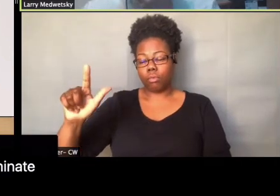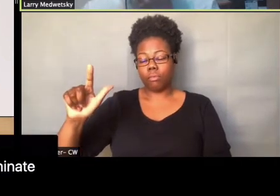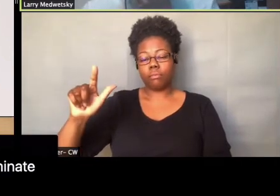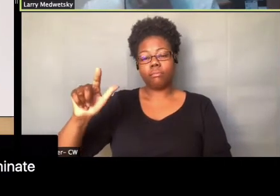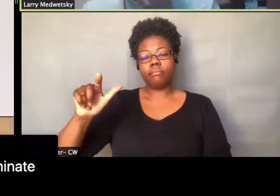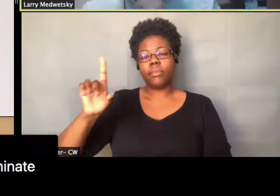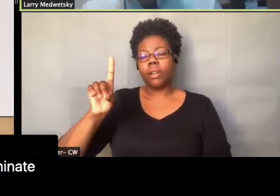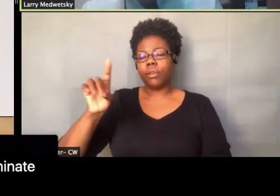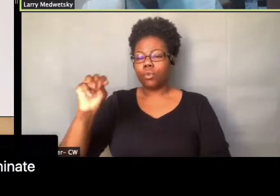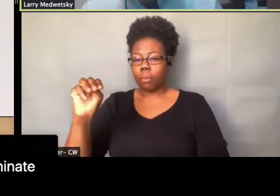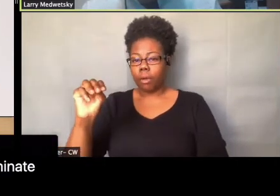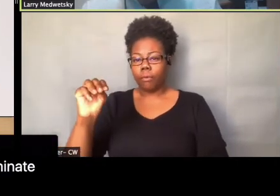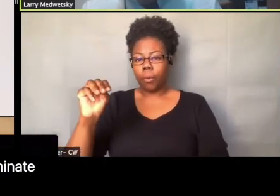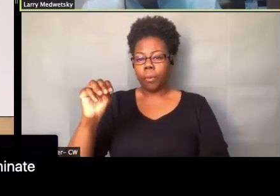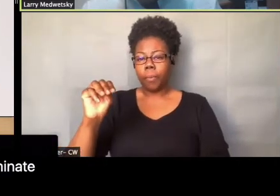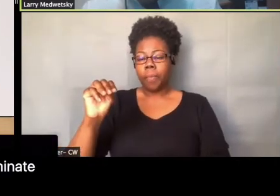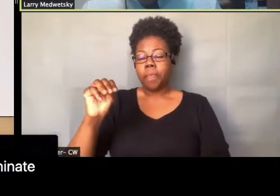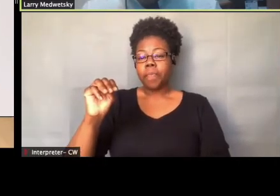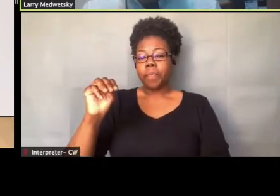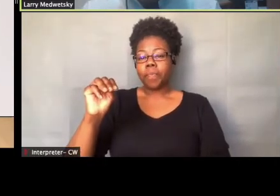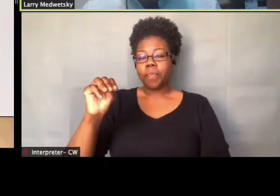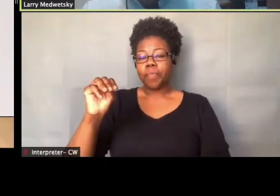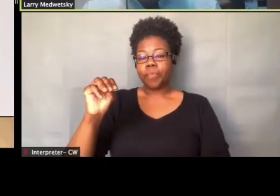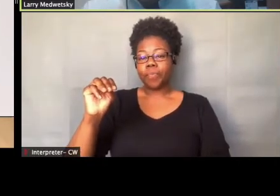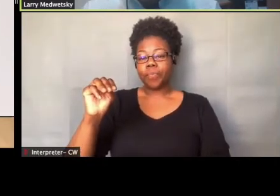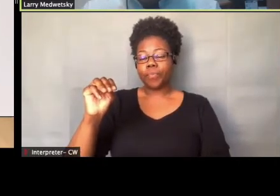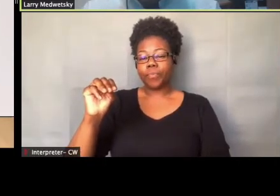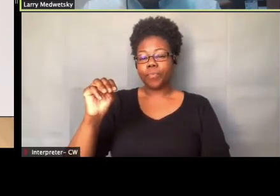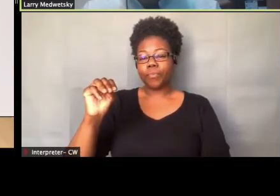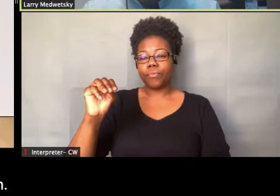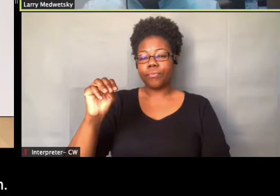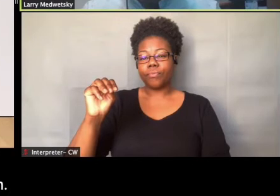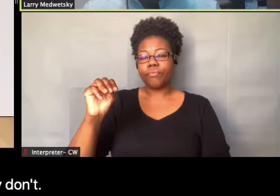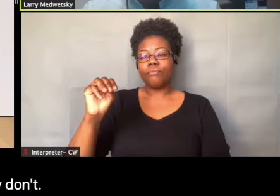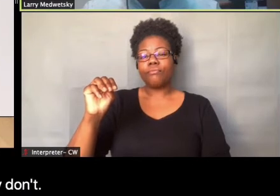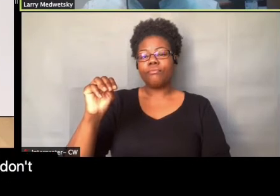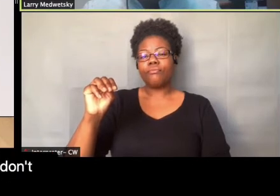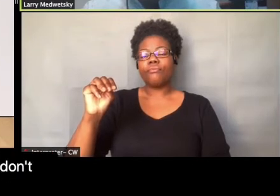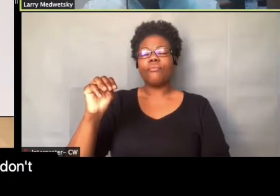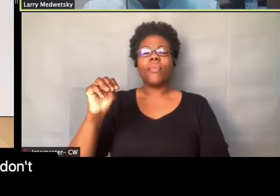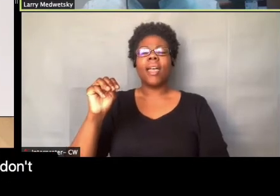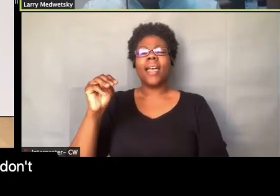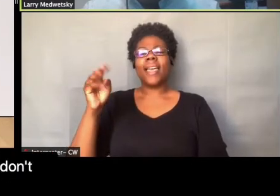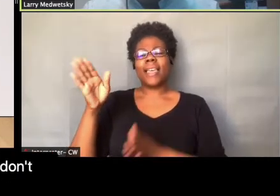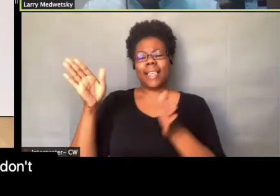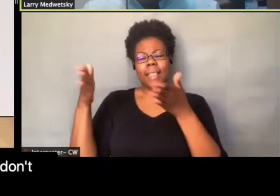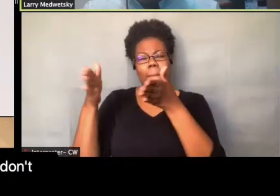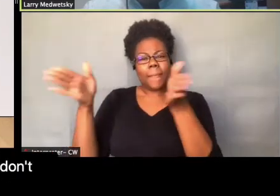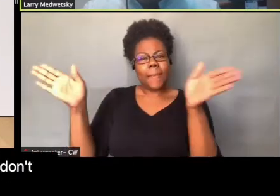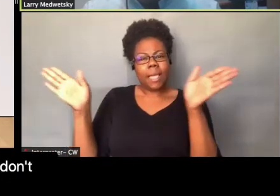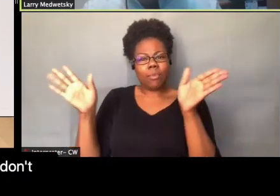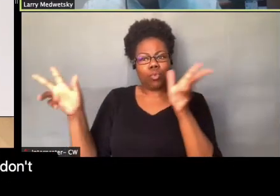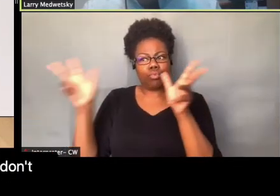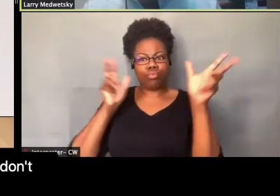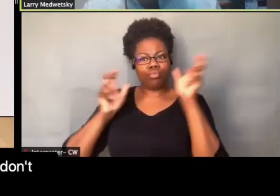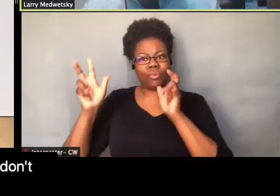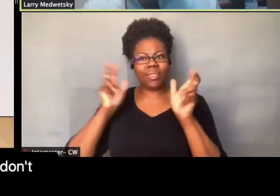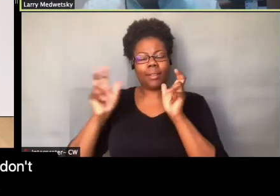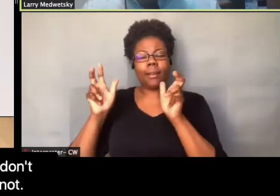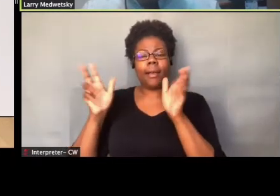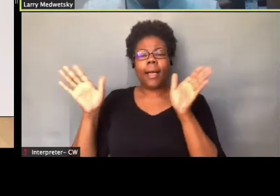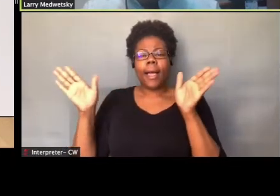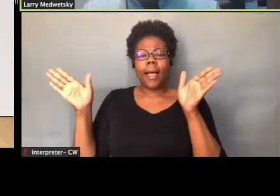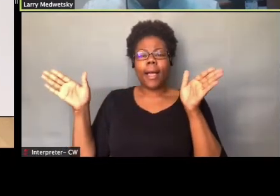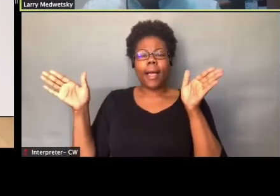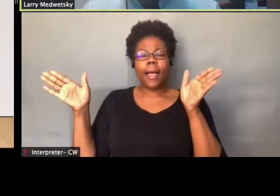2010. Directional mics have a narrow beam. They don't pick up sound equally from all directions. And normally